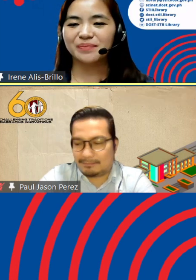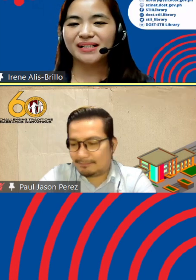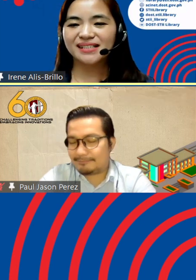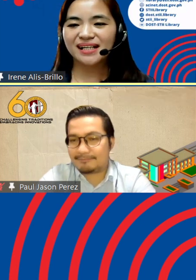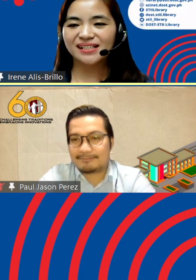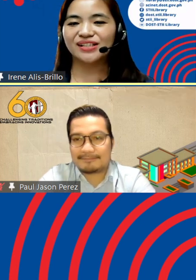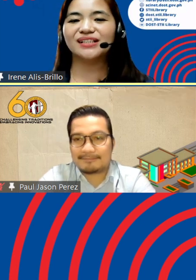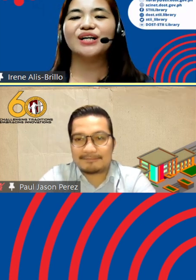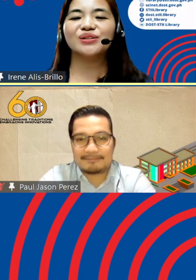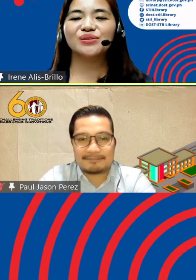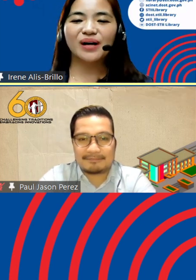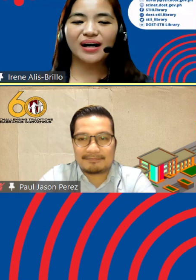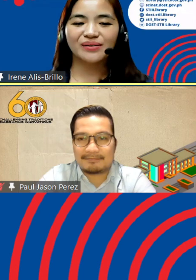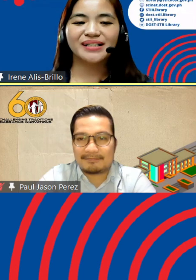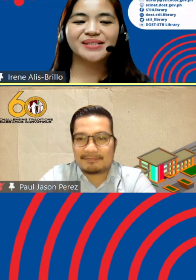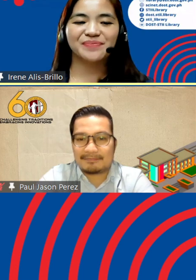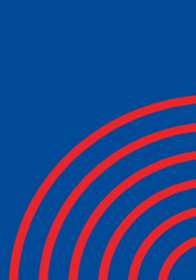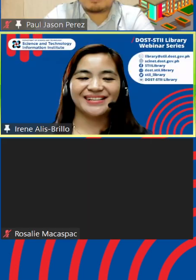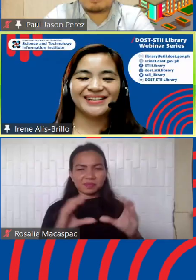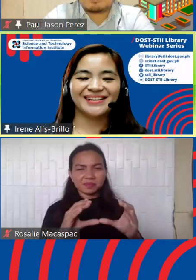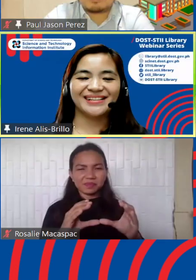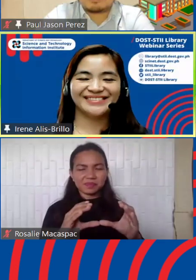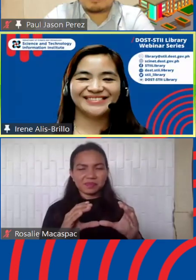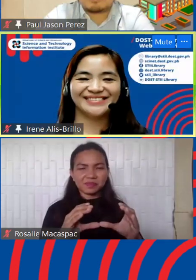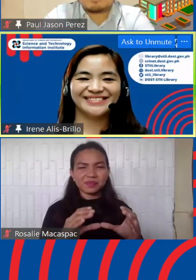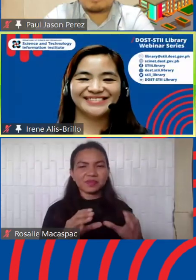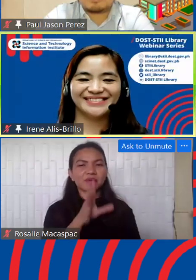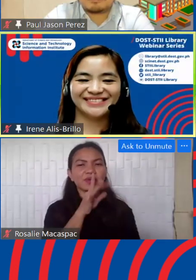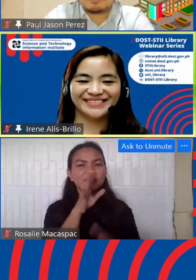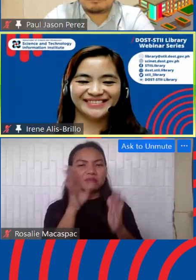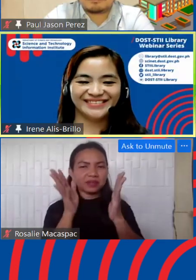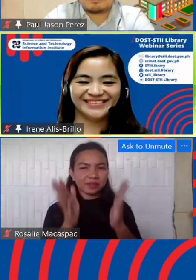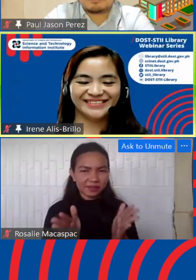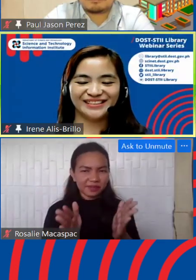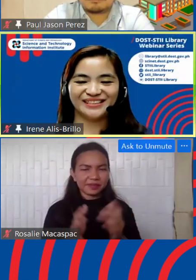of appreciation to our speaker.